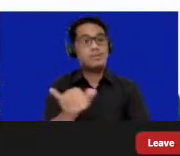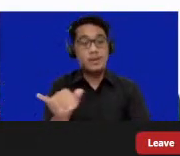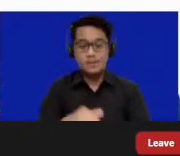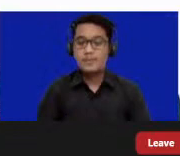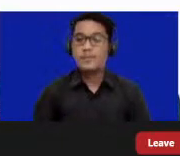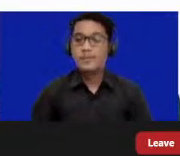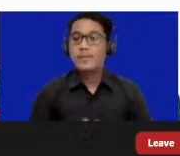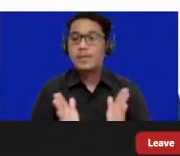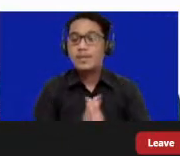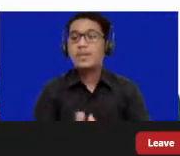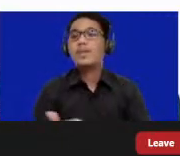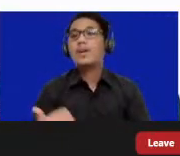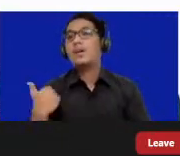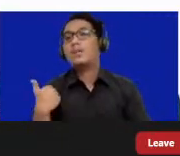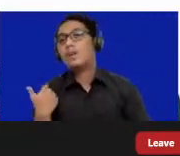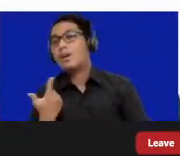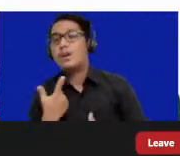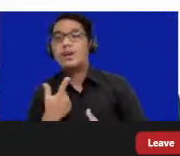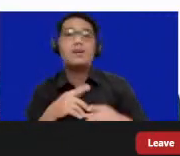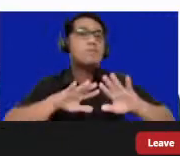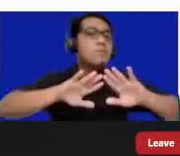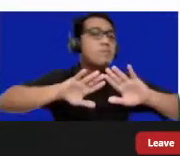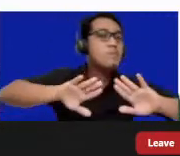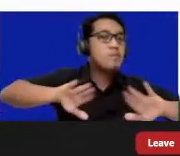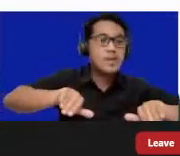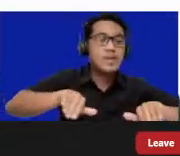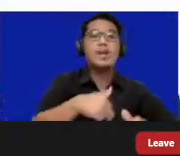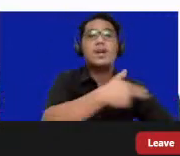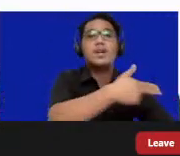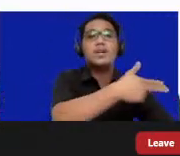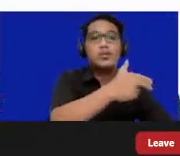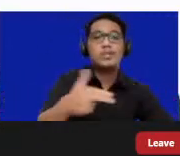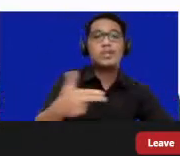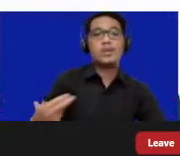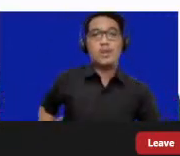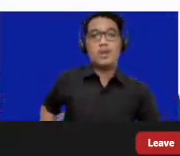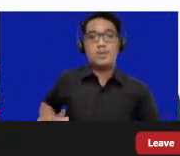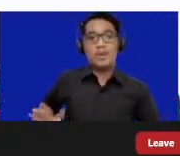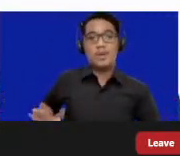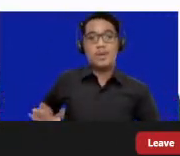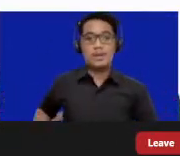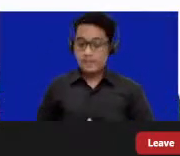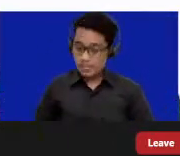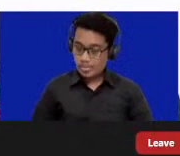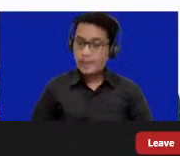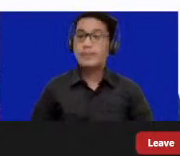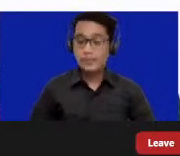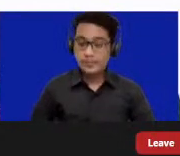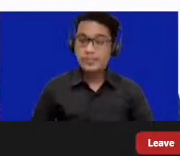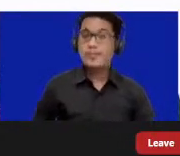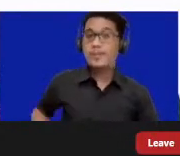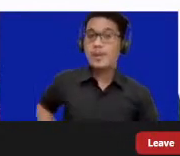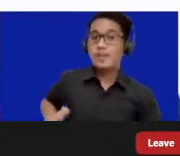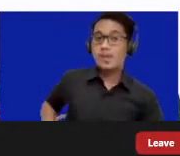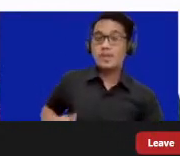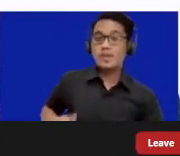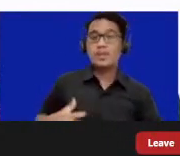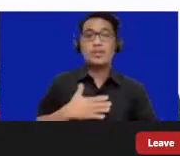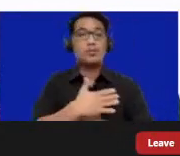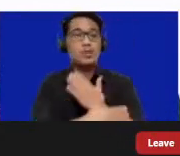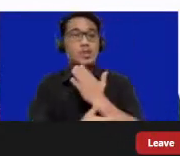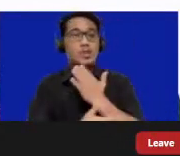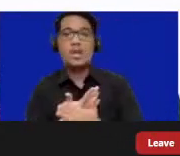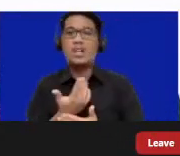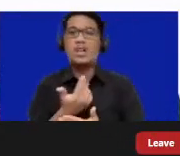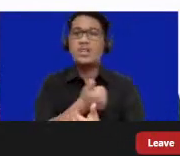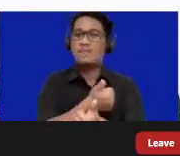Bangladesh, though it's cut into pieces with a lot of rivers, it's a compact country. Indonesia is